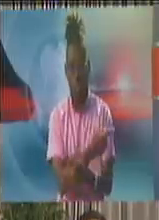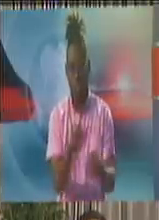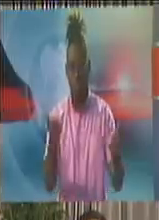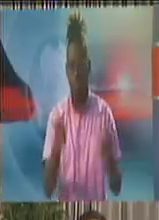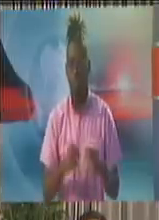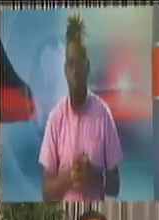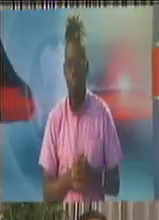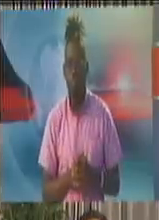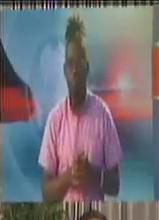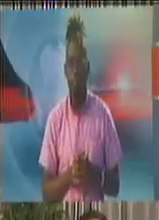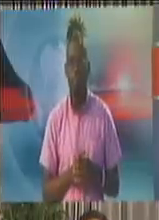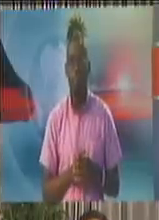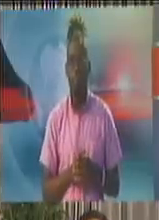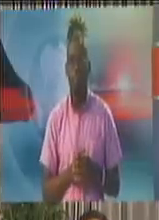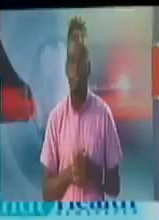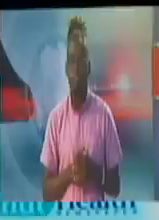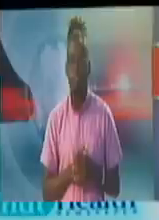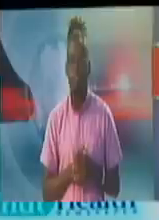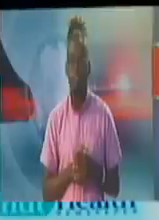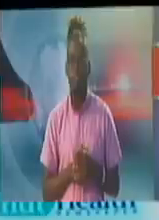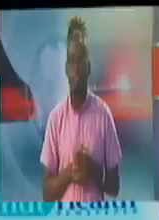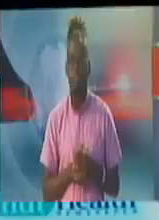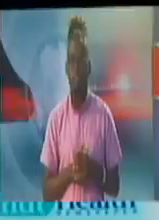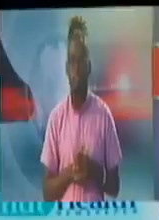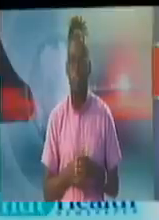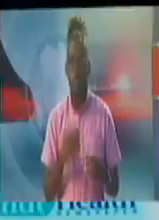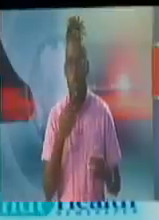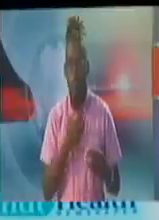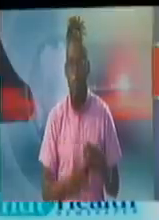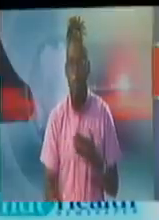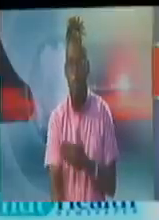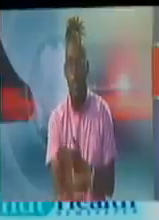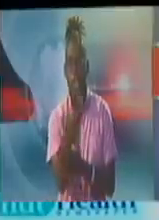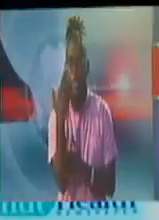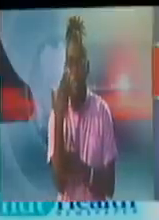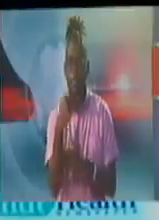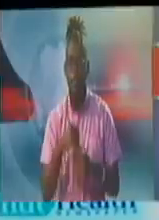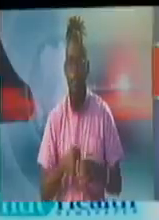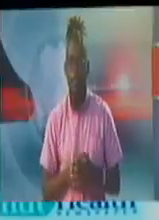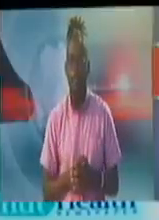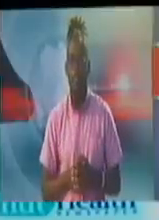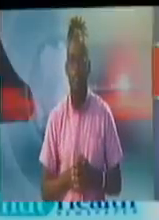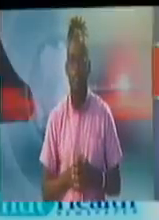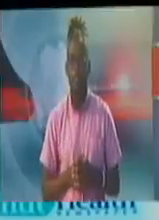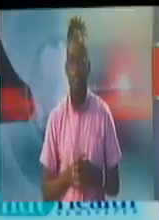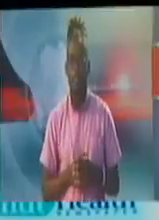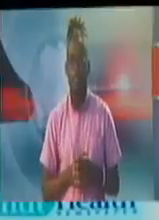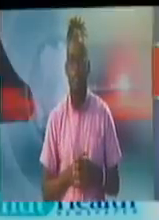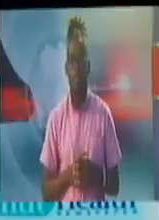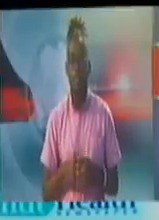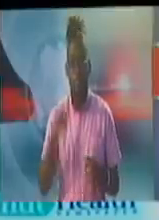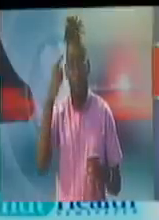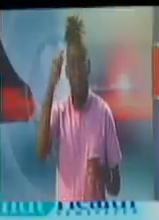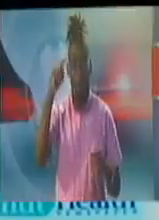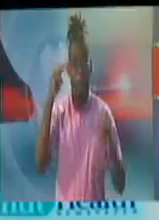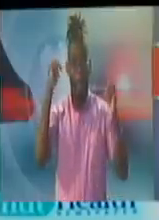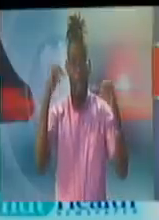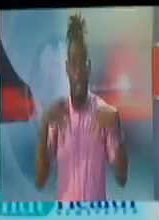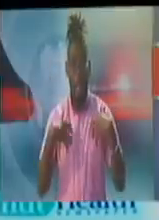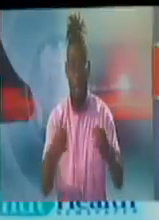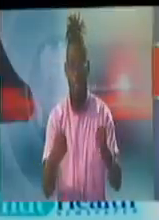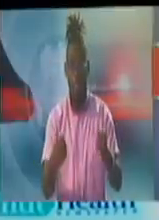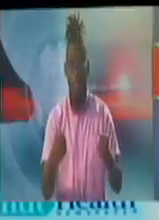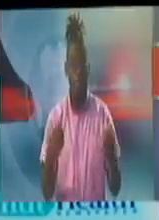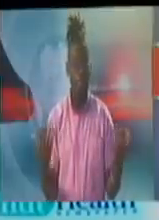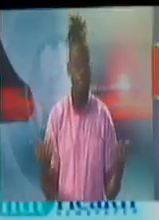Gwyneth Stewart, astronaut health newspaper. Good morning, everyone. Okay, so morning. Question for the Minister of Health and the Minister of National